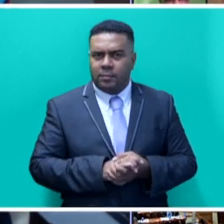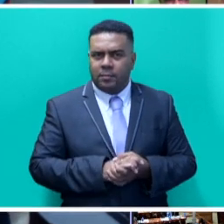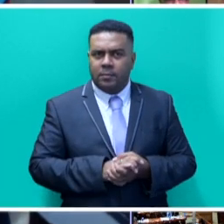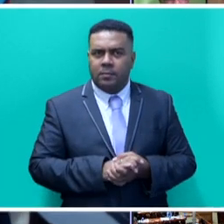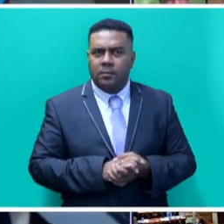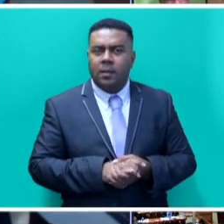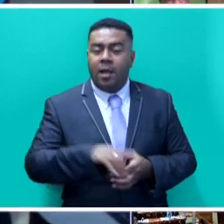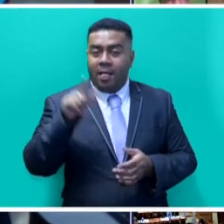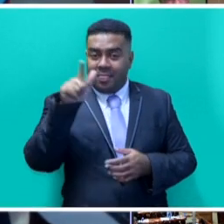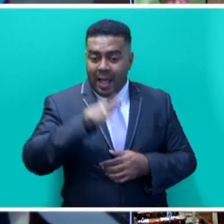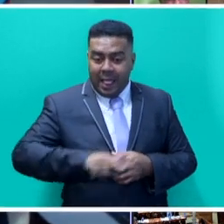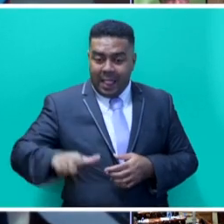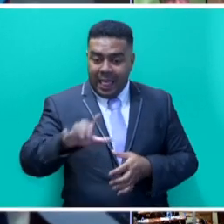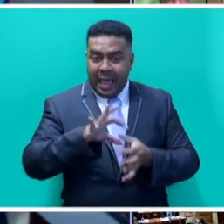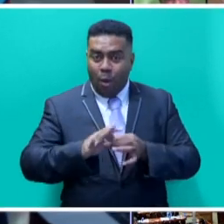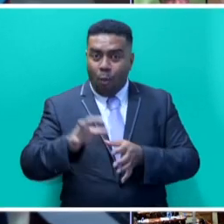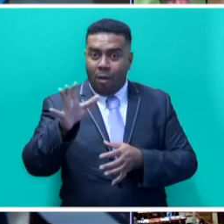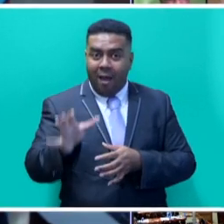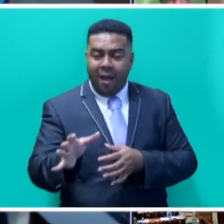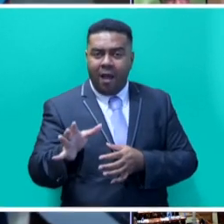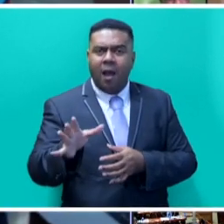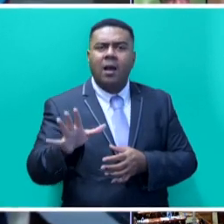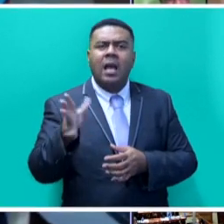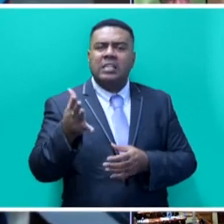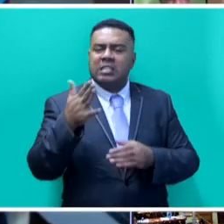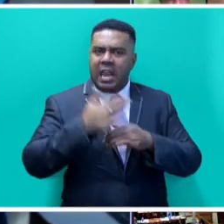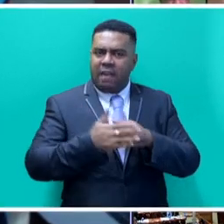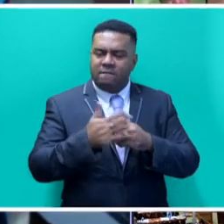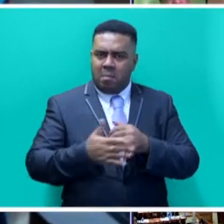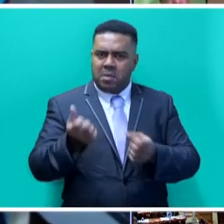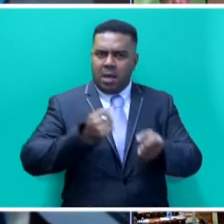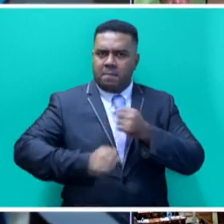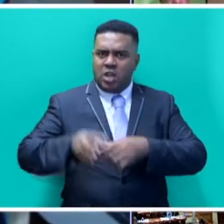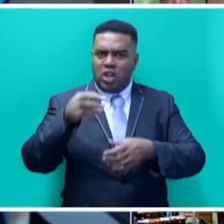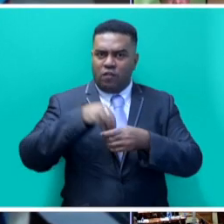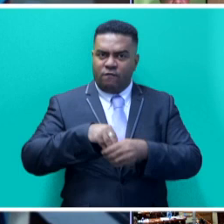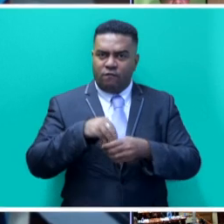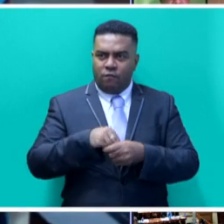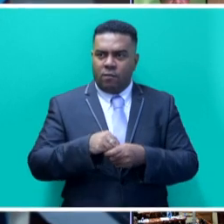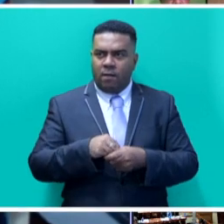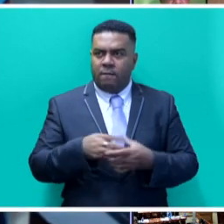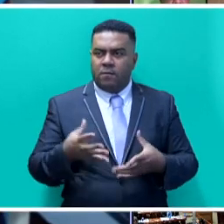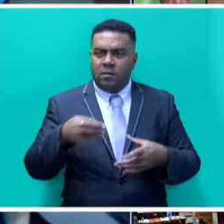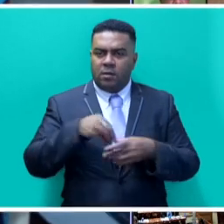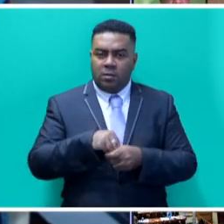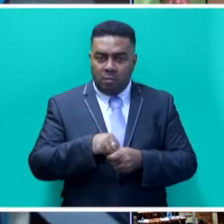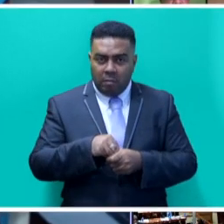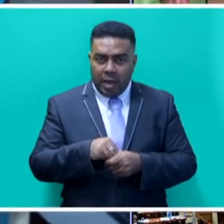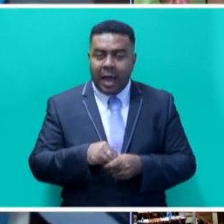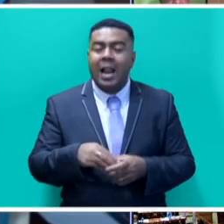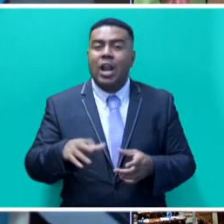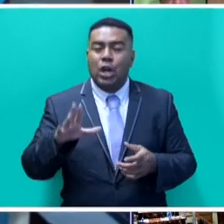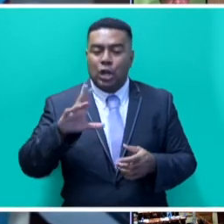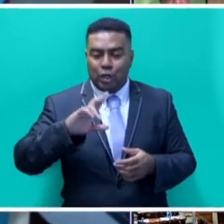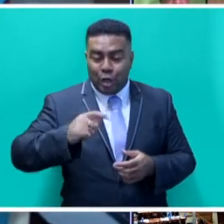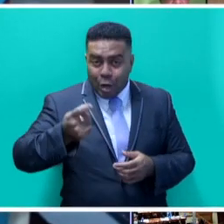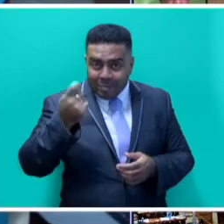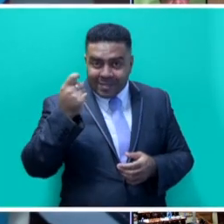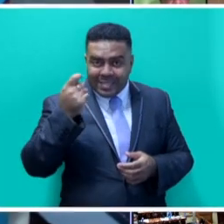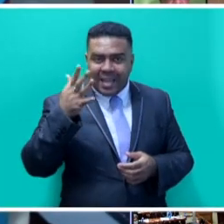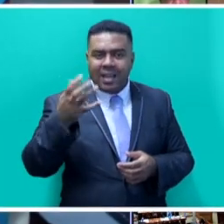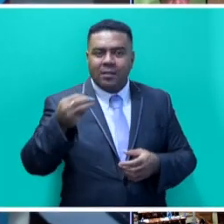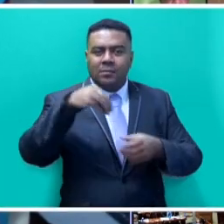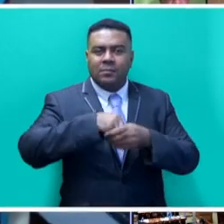The landowner has never been involved in the process of enforcing lease terms and conditions. It